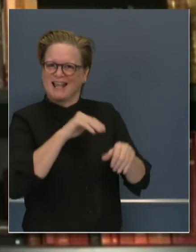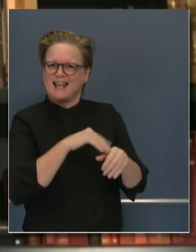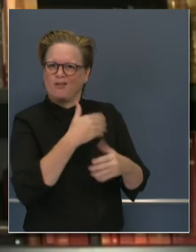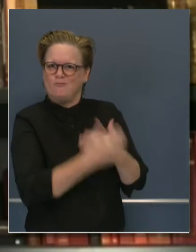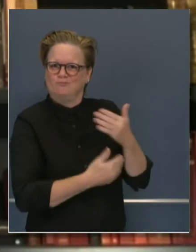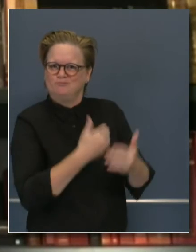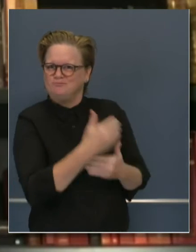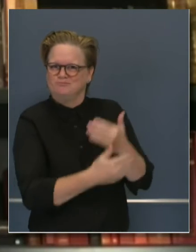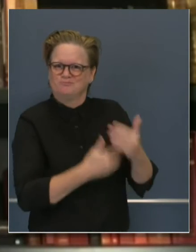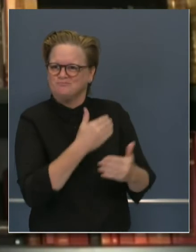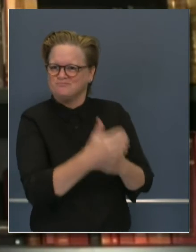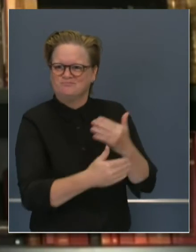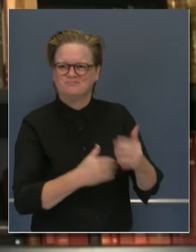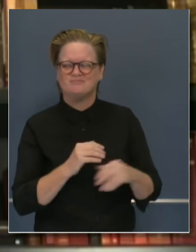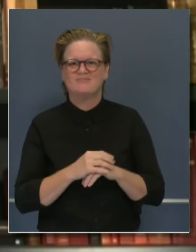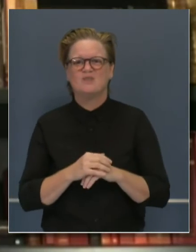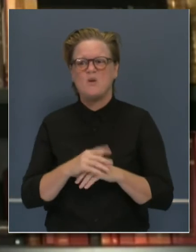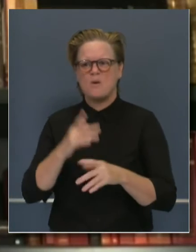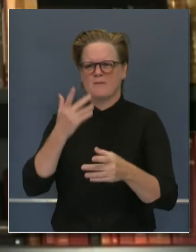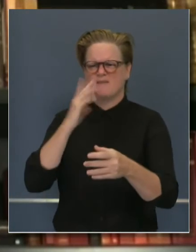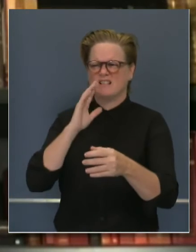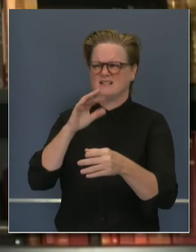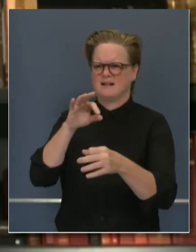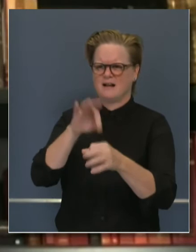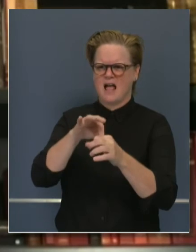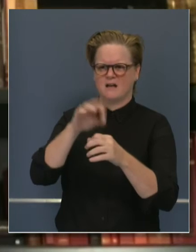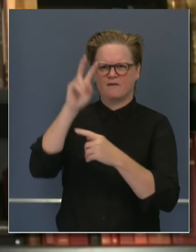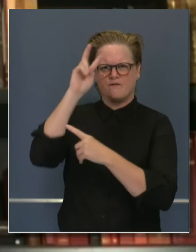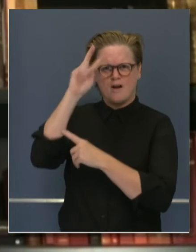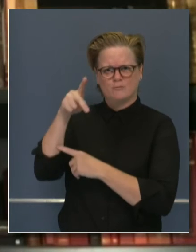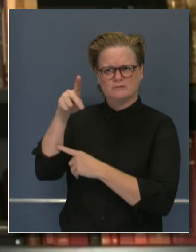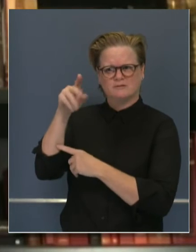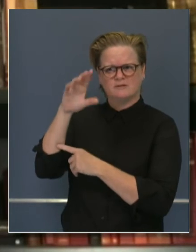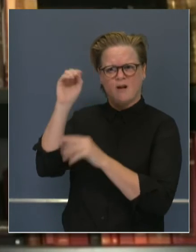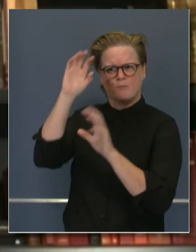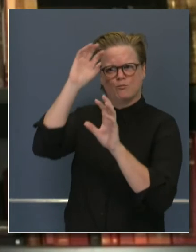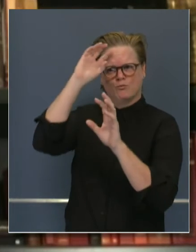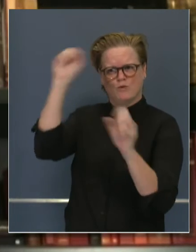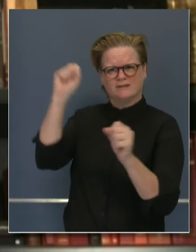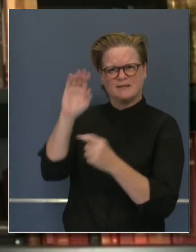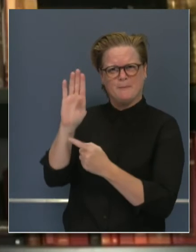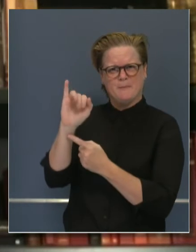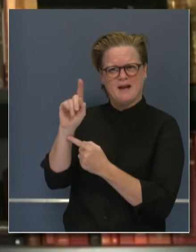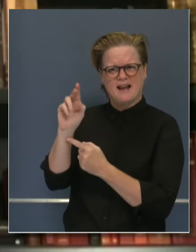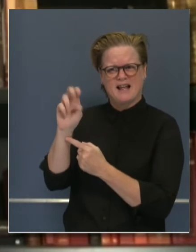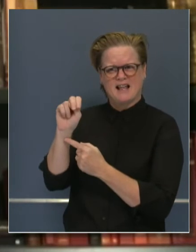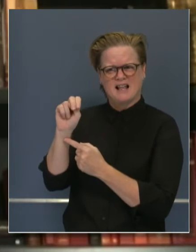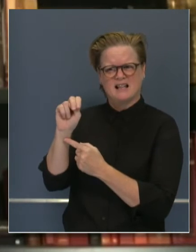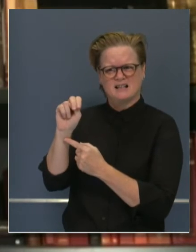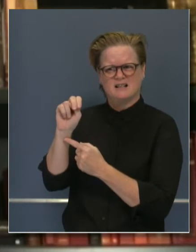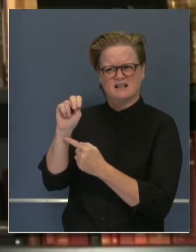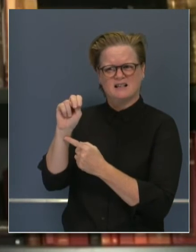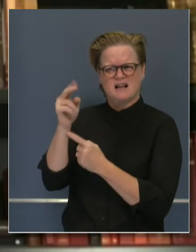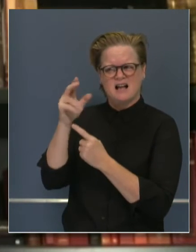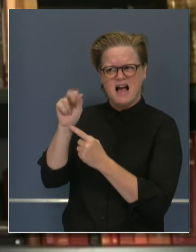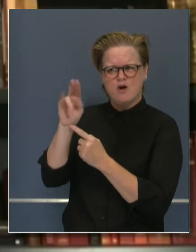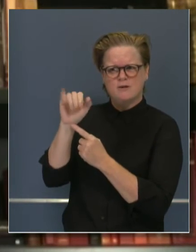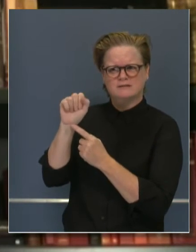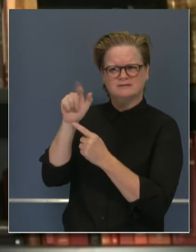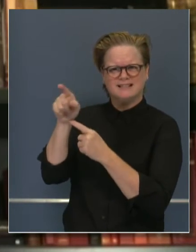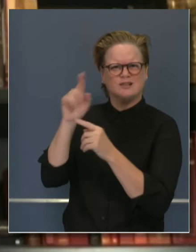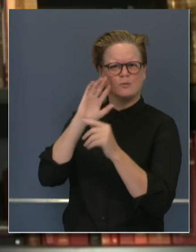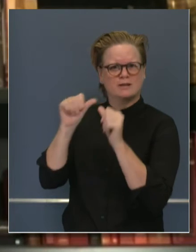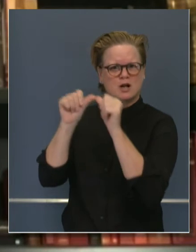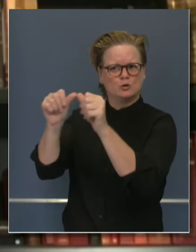President-elect Kamala Harris is sworn in as the next Vice President of the United States. But that process continues. We continue to work very,